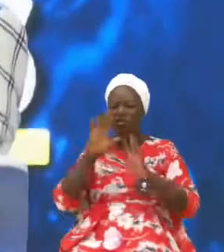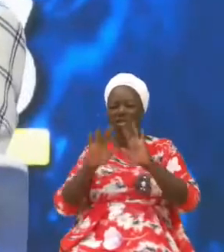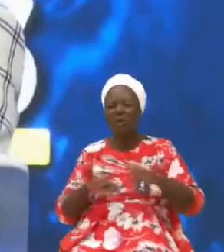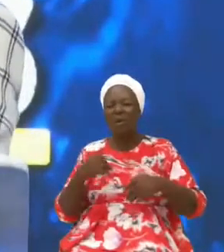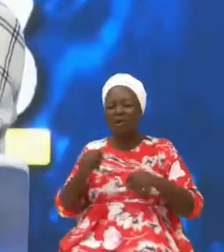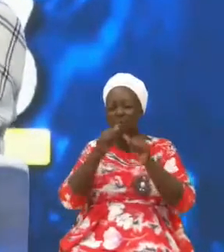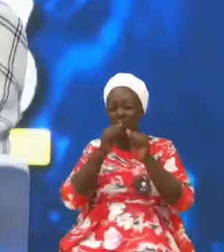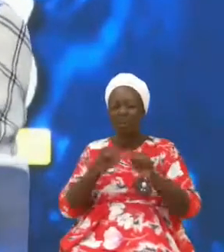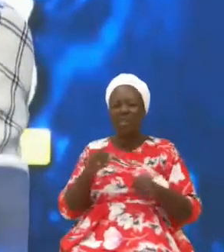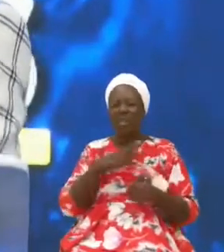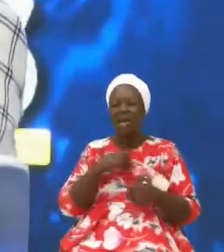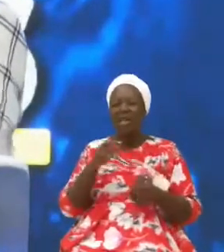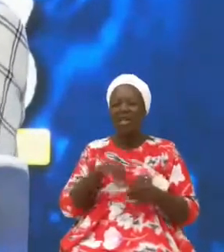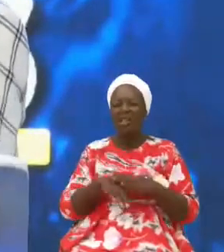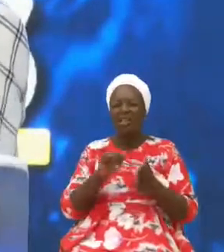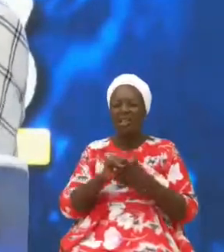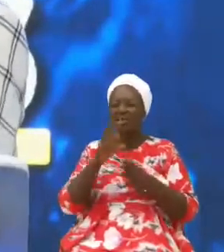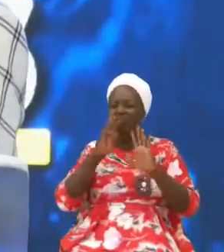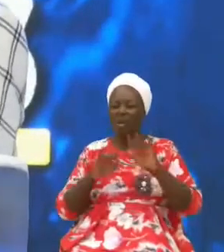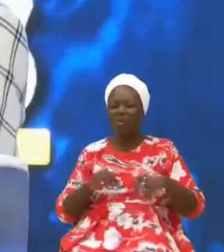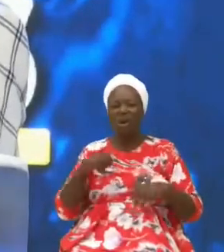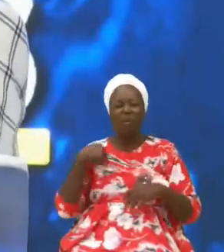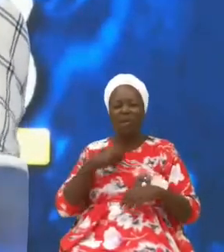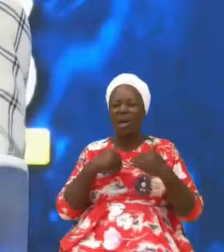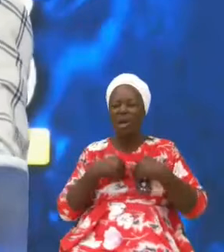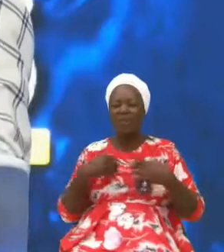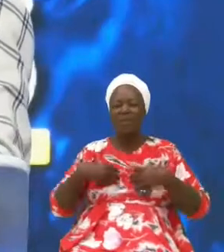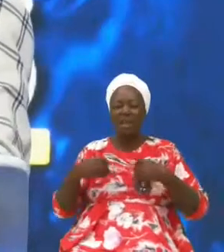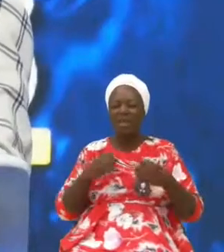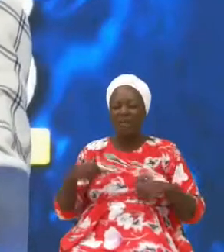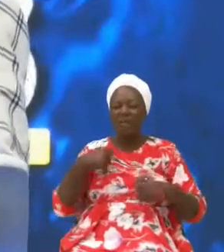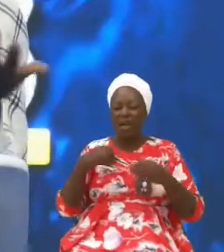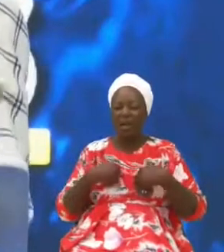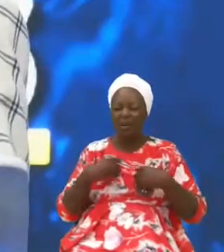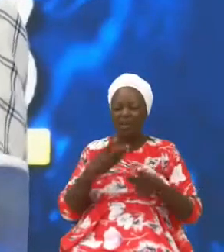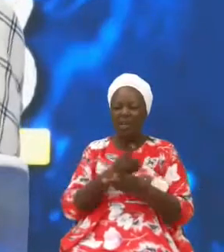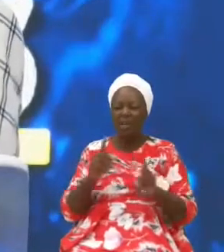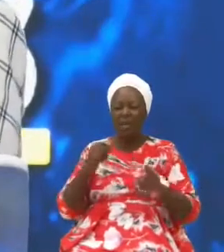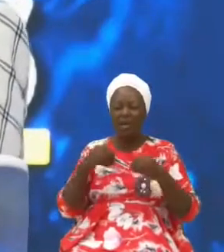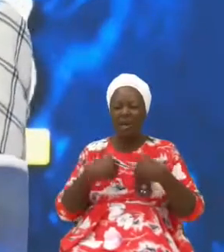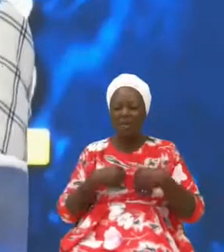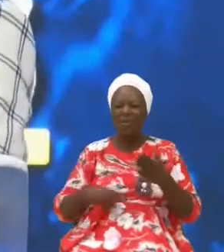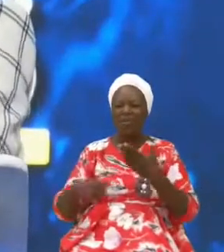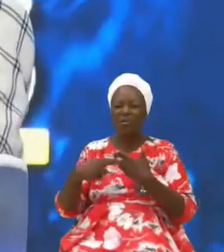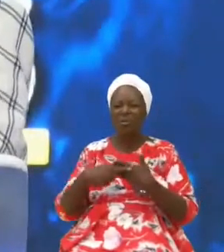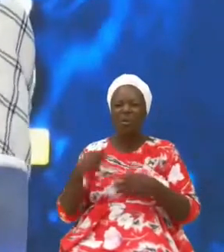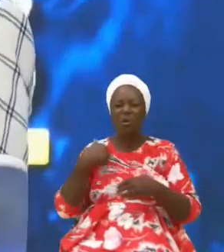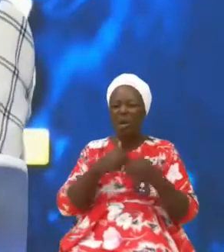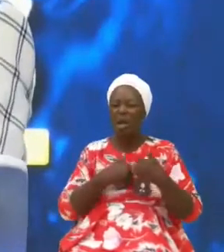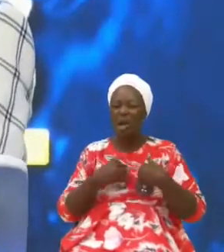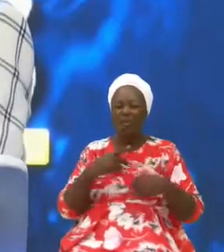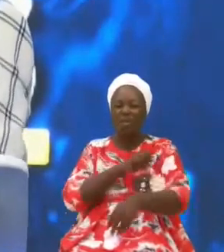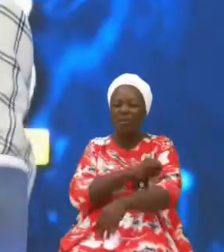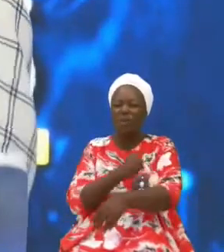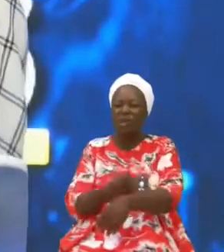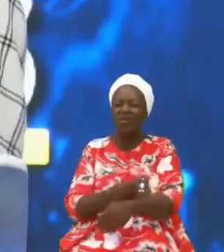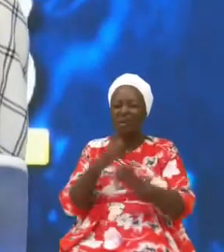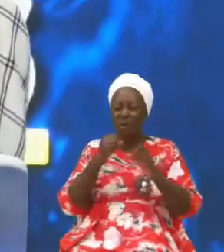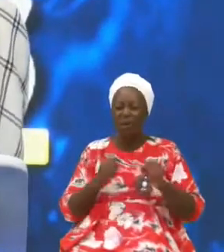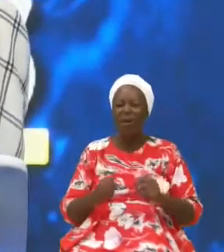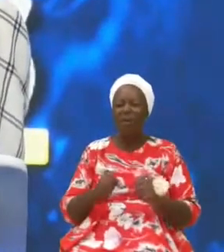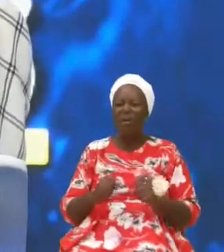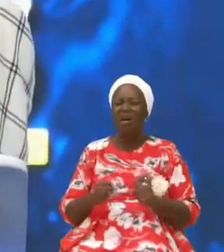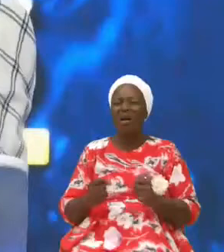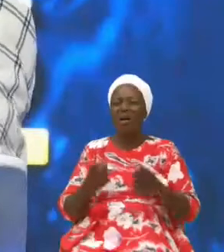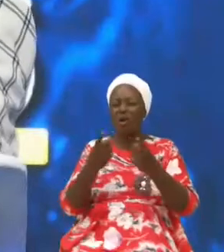that promised showers of blessing. And in that shower, we have healing, we have deliverance, we have